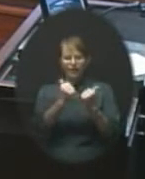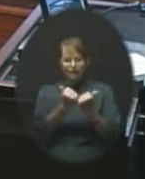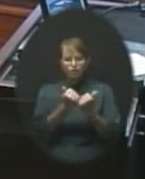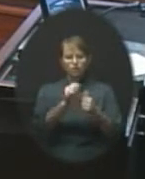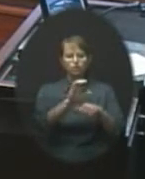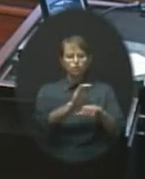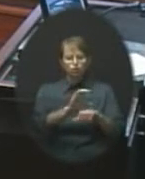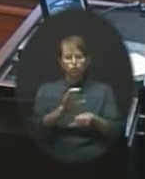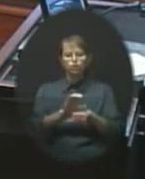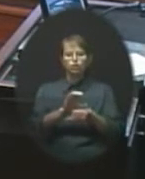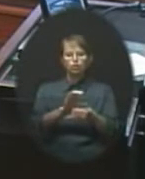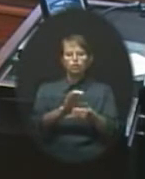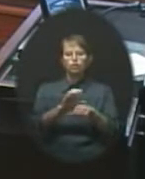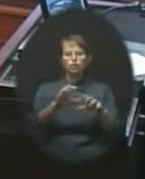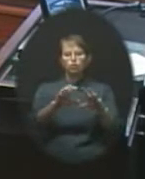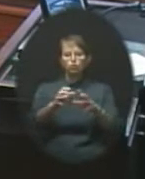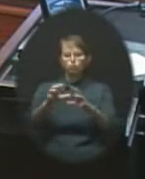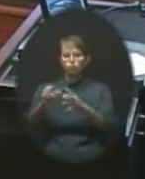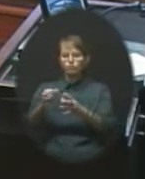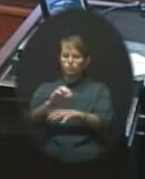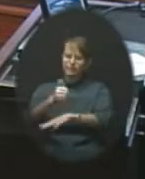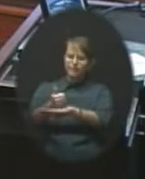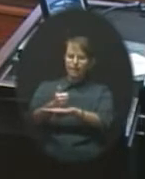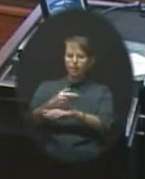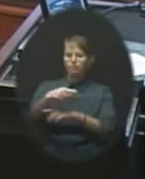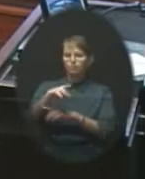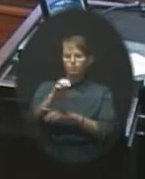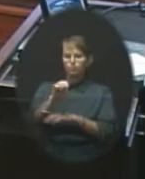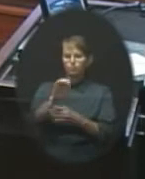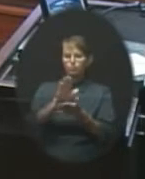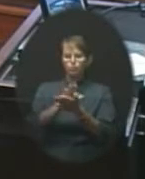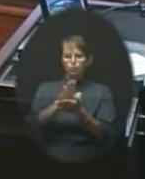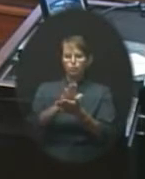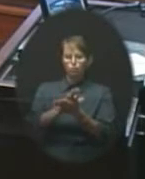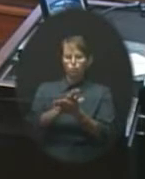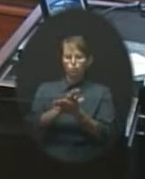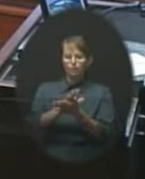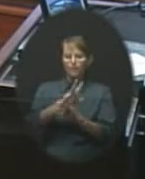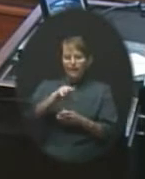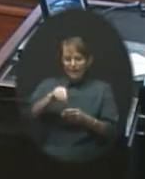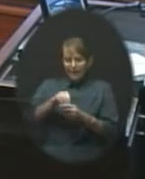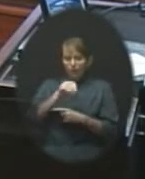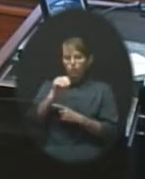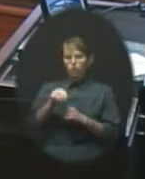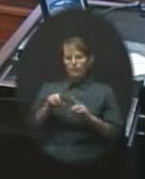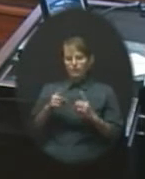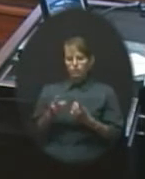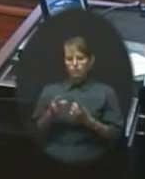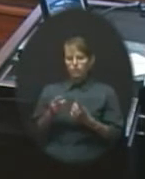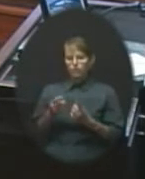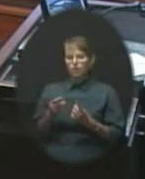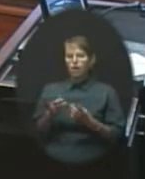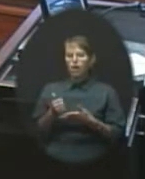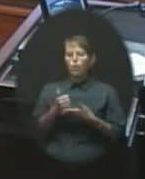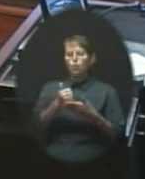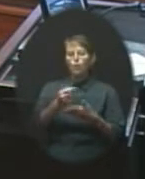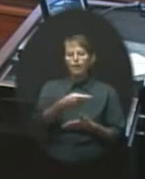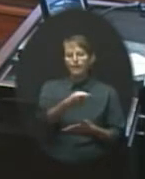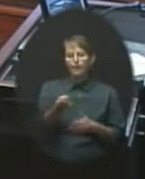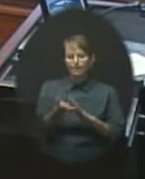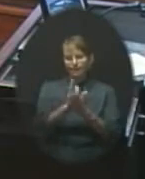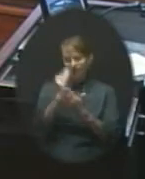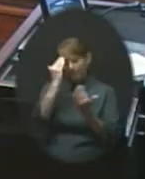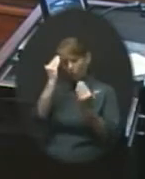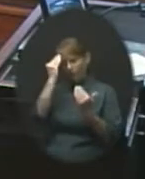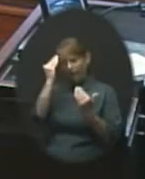entities doing preschool in this school district so that they would be aware as they developed their own curriculum. Is